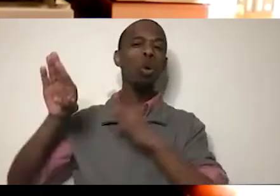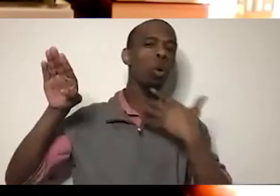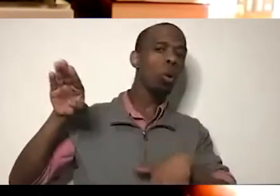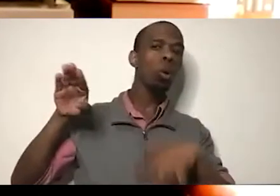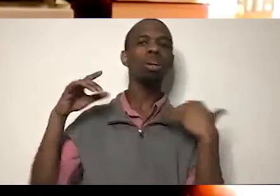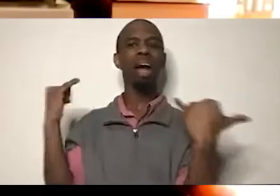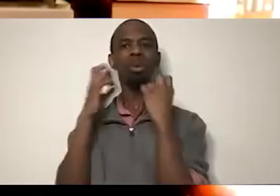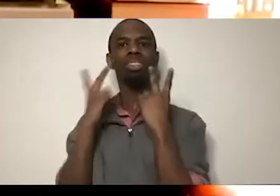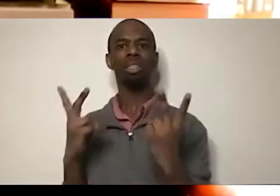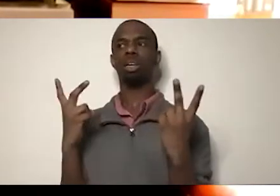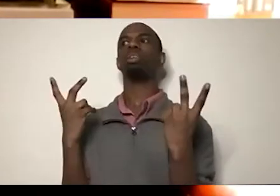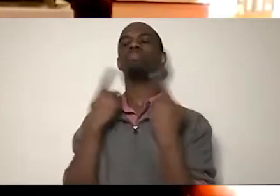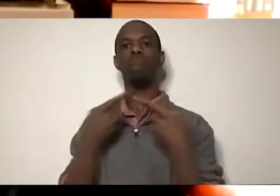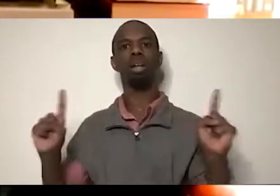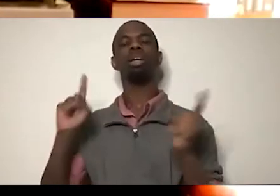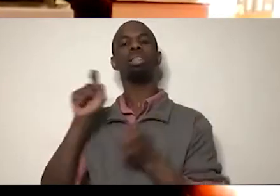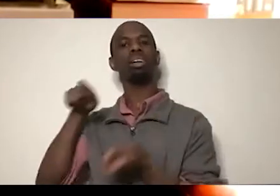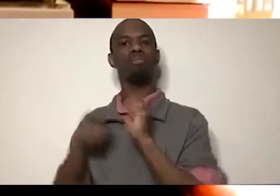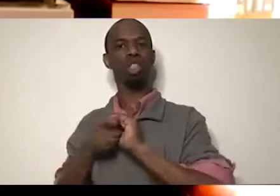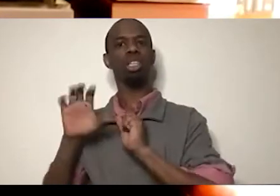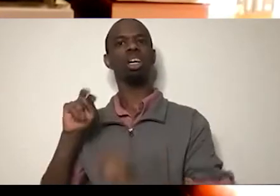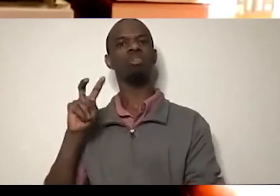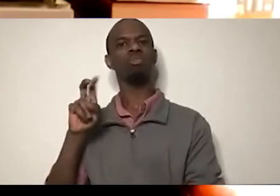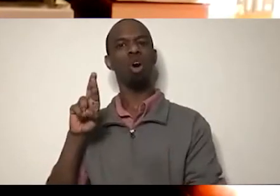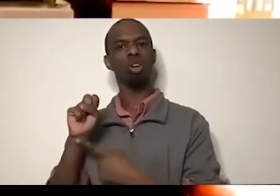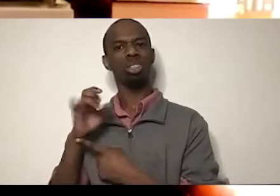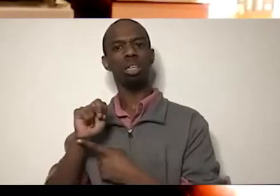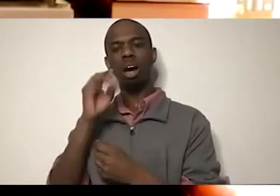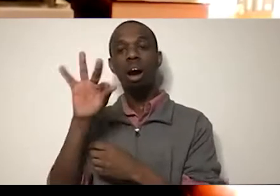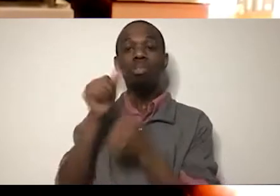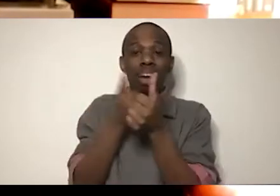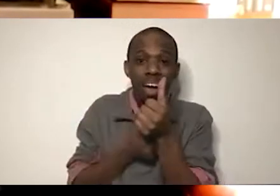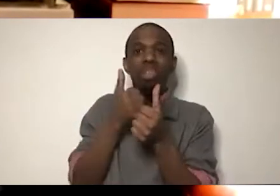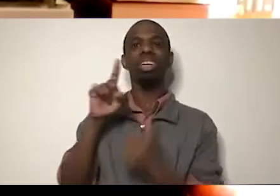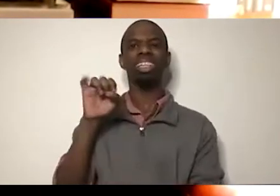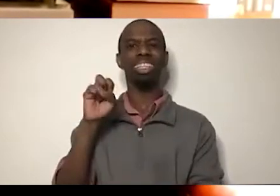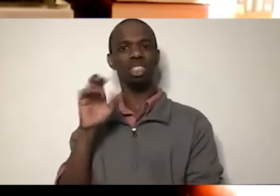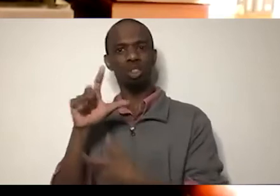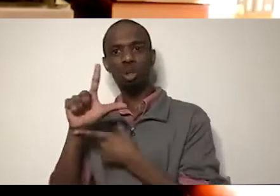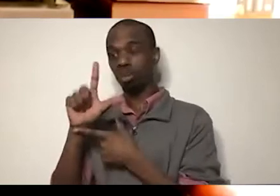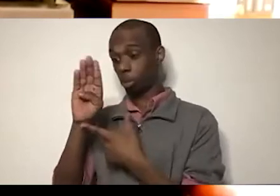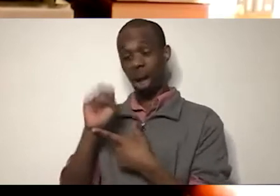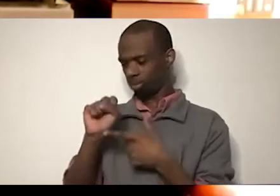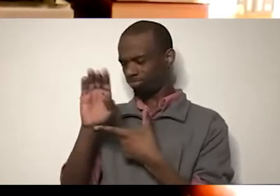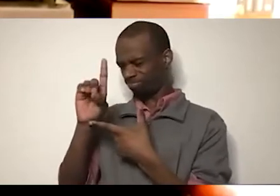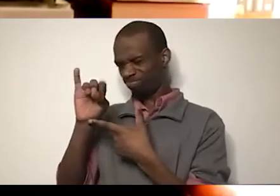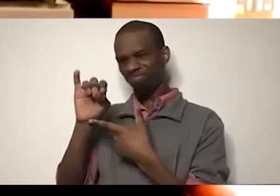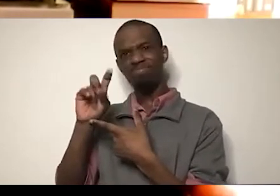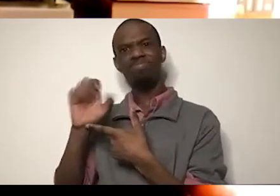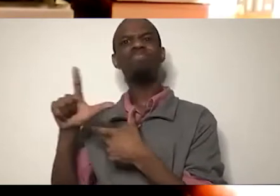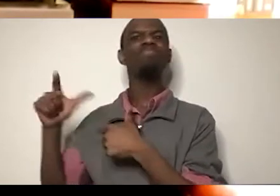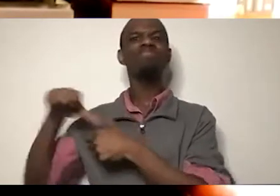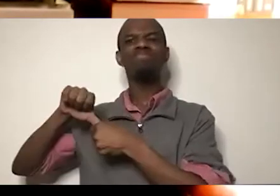and moving to electric. So it was really the fact that I lived in the community. People came to me and said, it's your